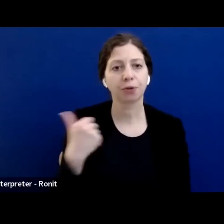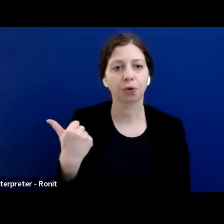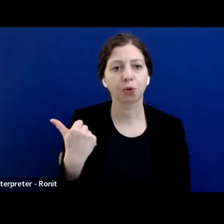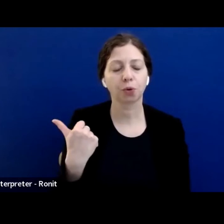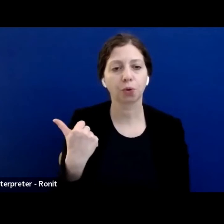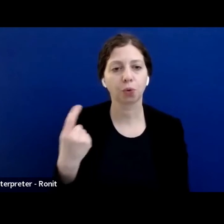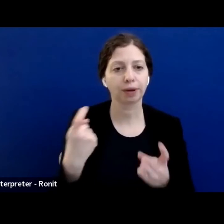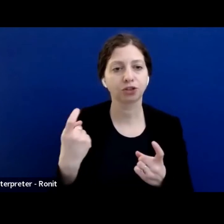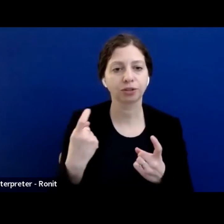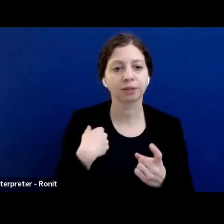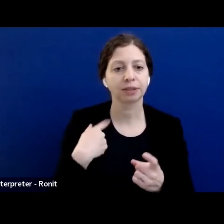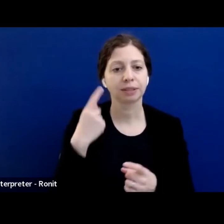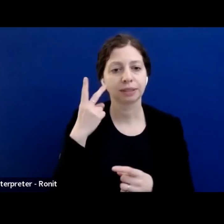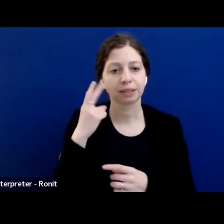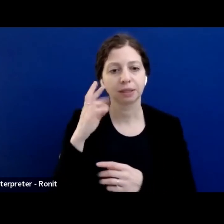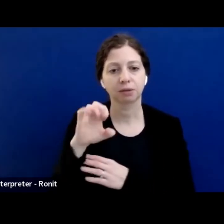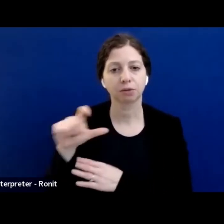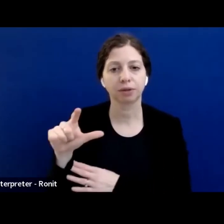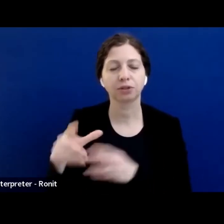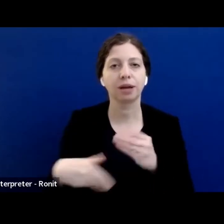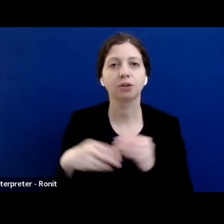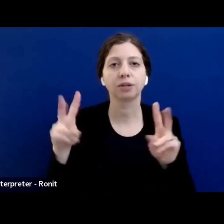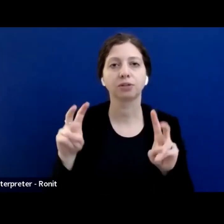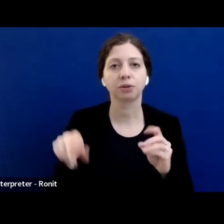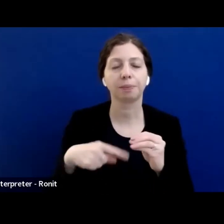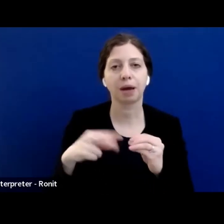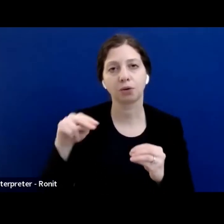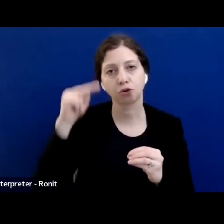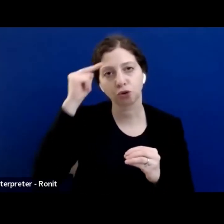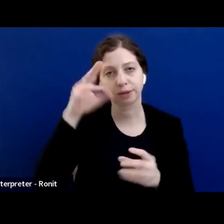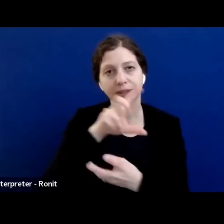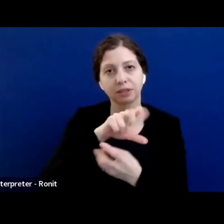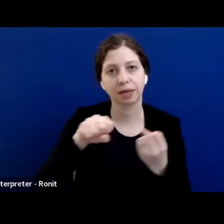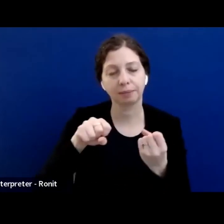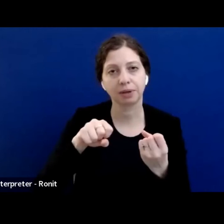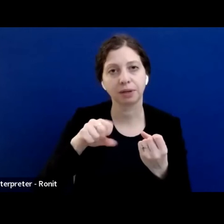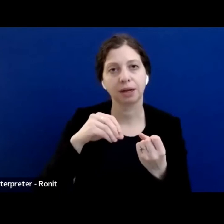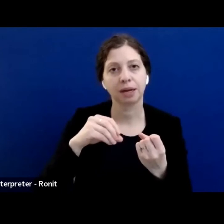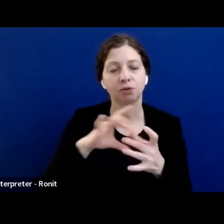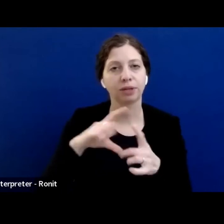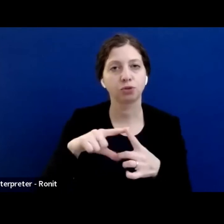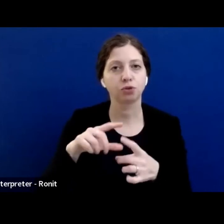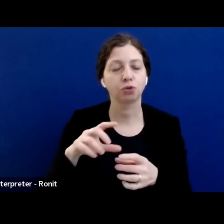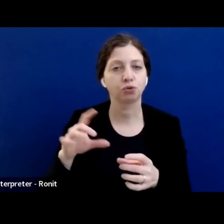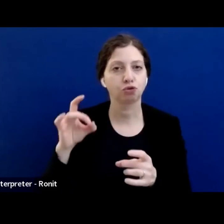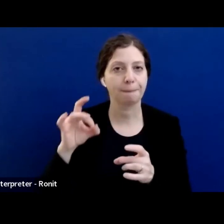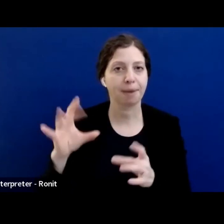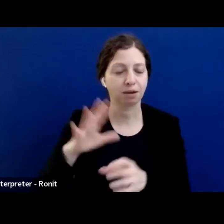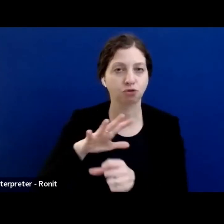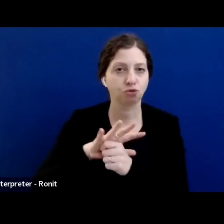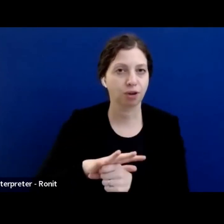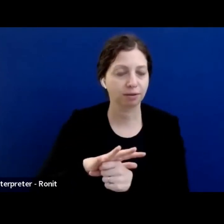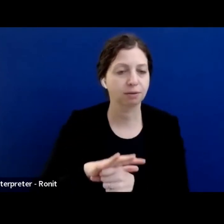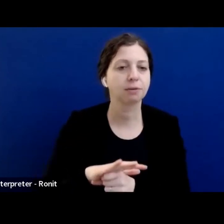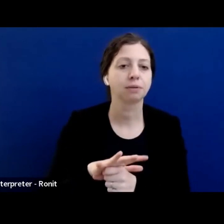see Rachel added to the issue around neurological damage in the context of stress, traumatic stress. So please take a look at that. And you're right,